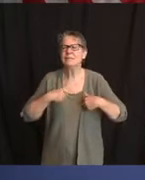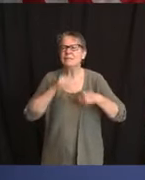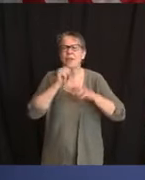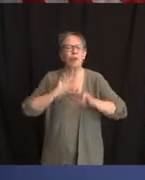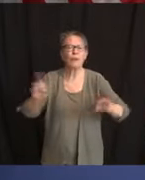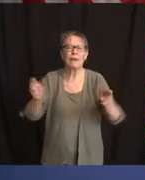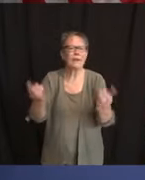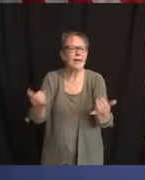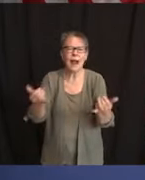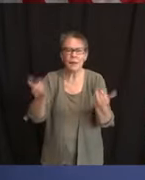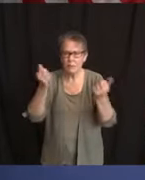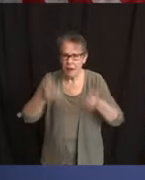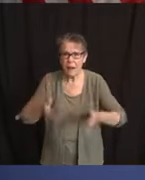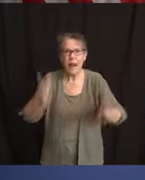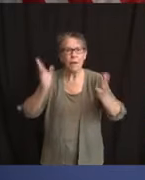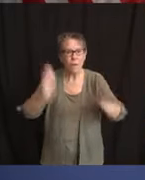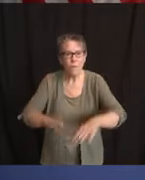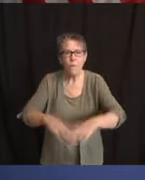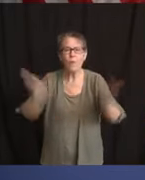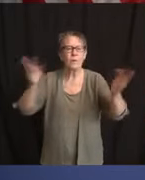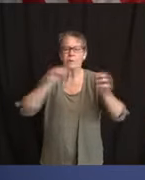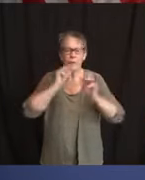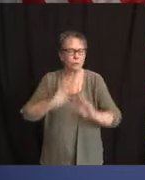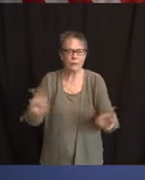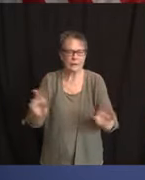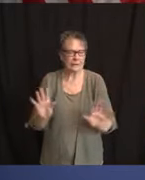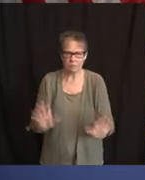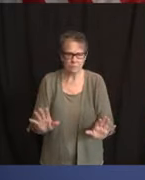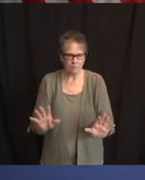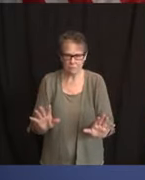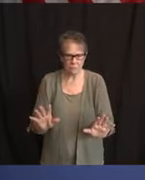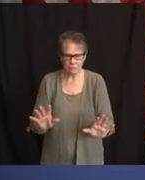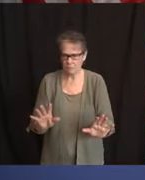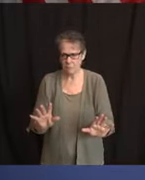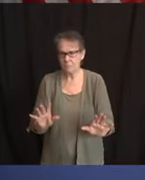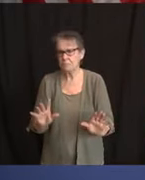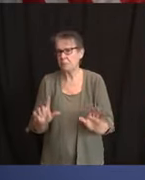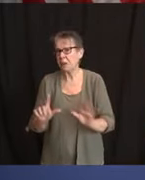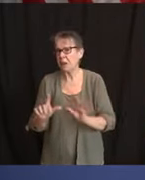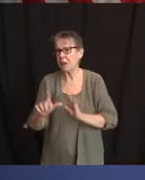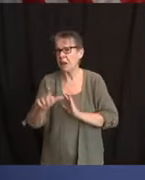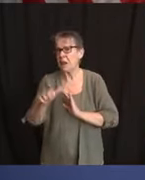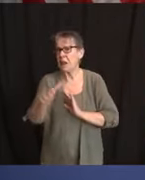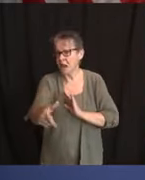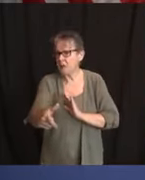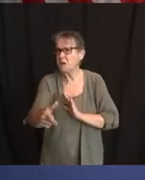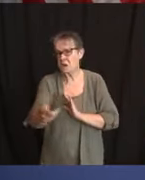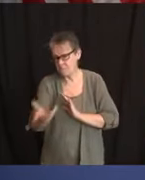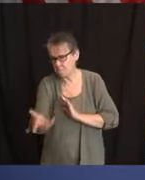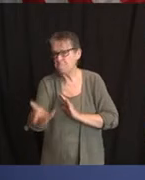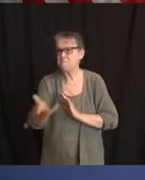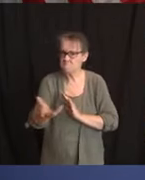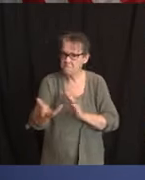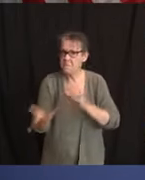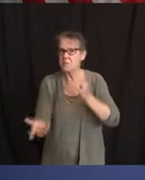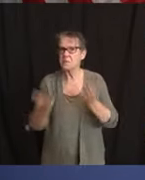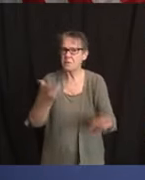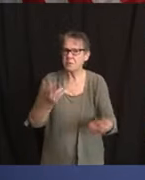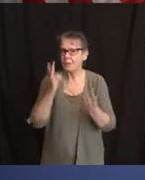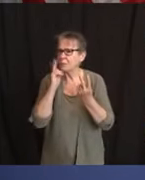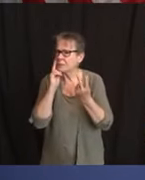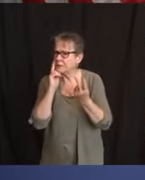Could we get there? Yes, I think we could get there, but I can't promise that. And again, this is all dependent on a